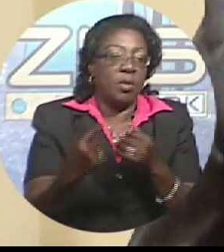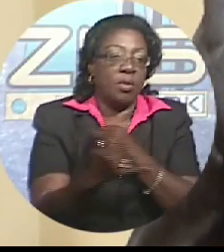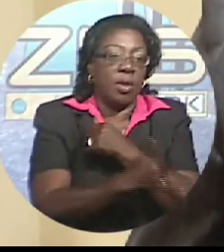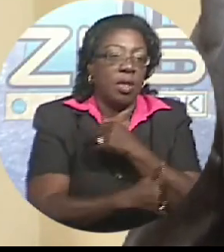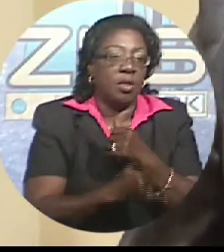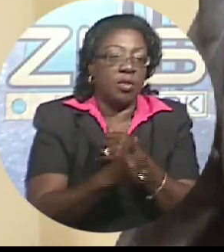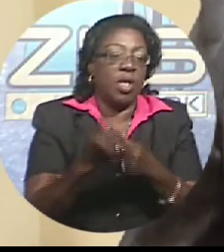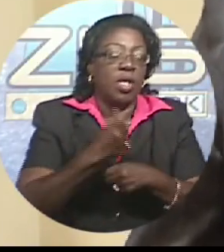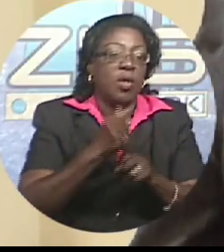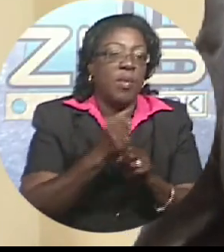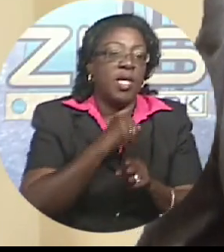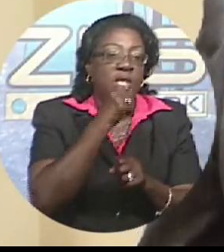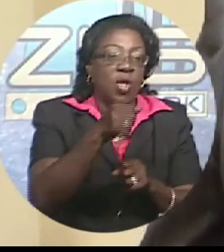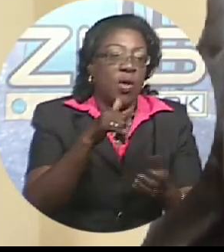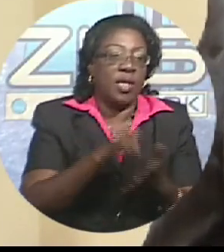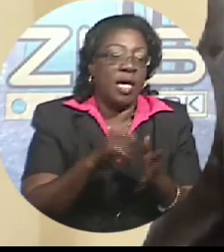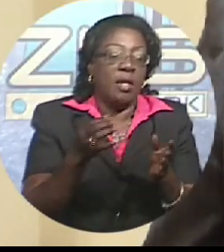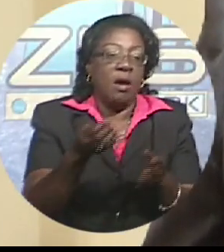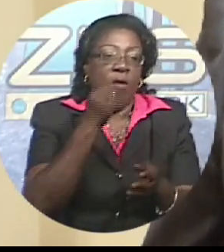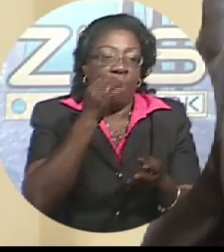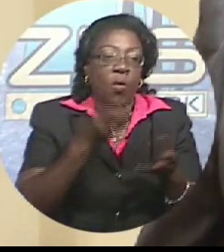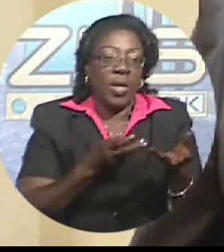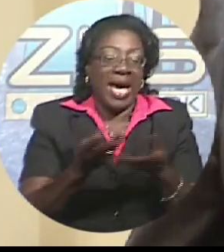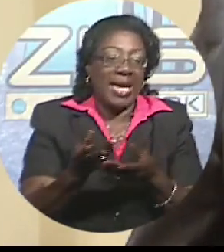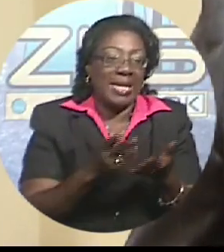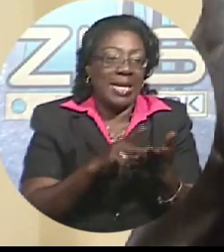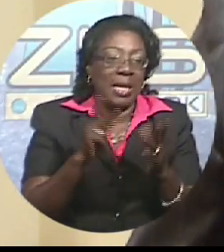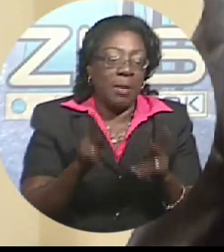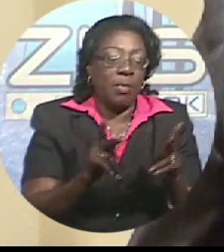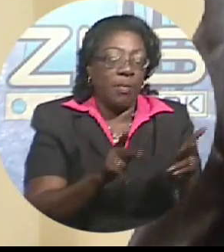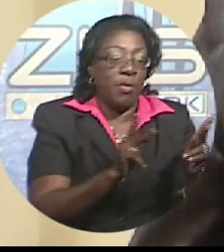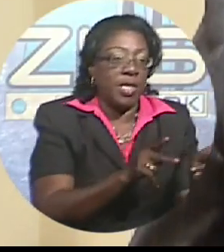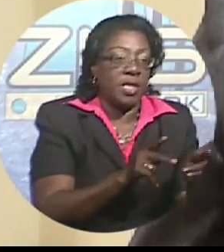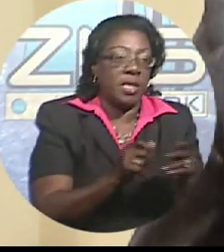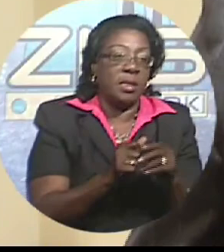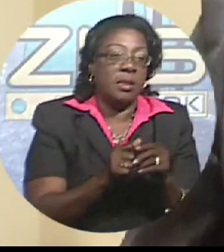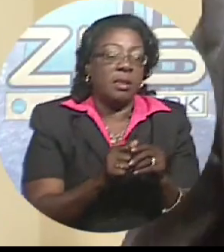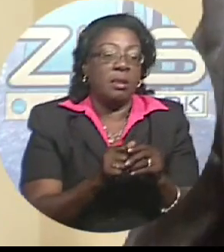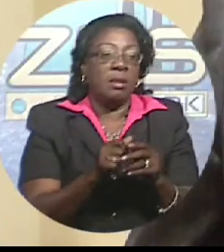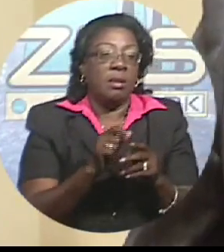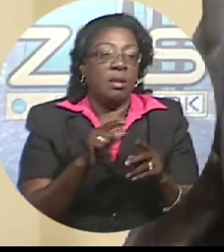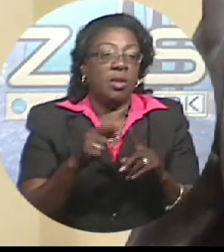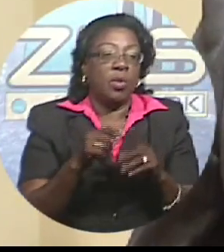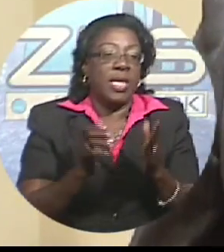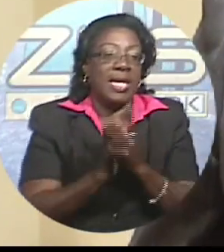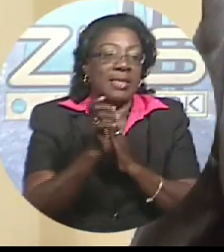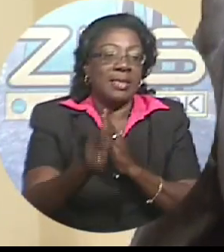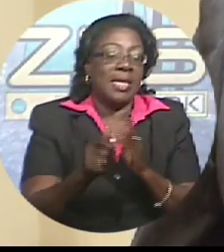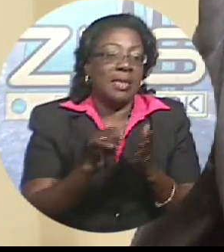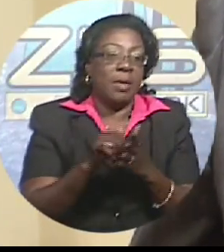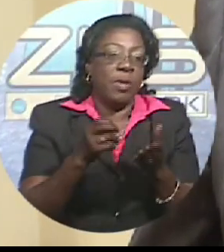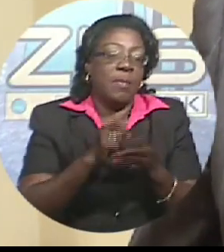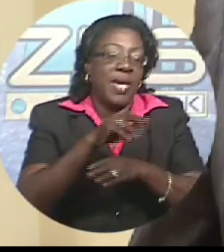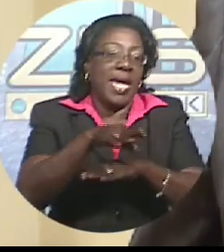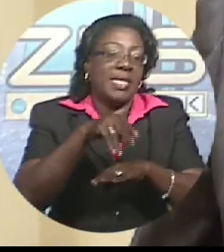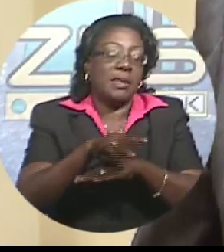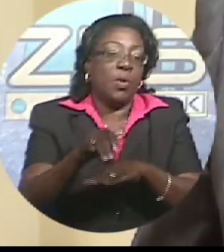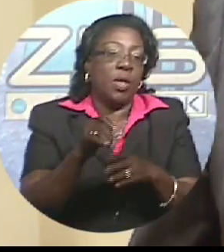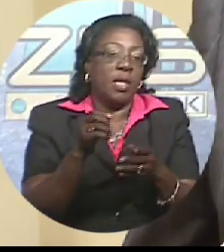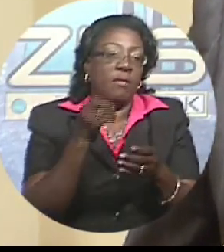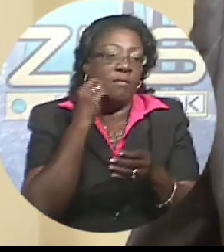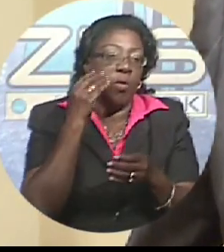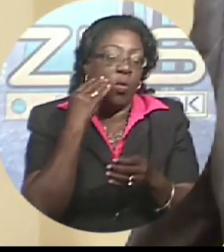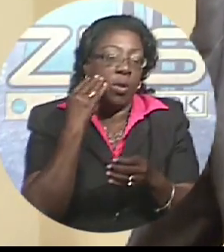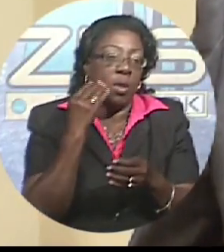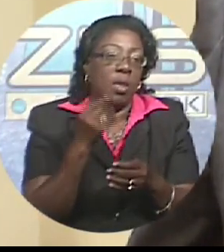to ensure that food handling processes are done in a decent way. To the extent that we'll be exporting, you can't really export